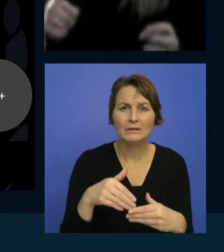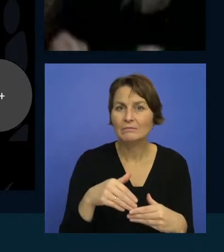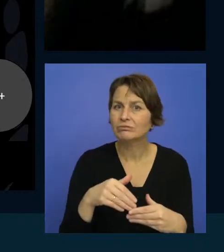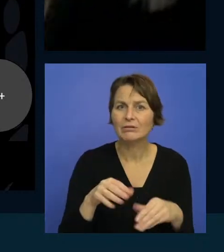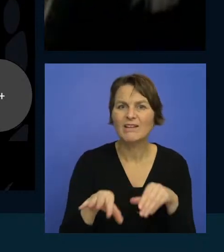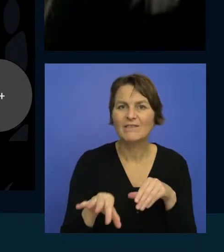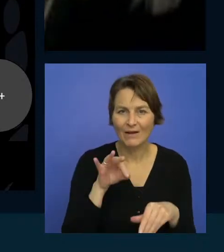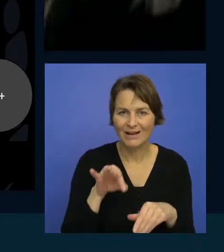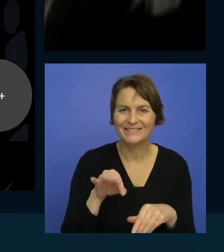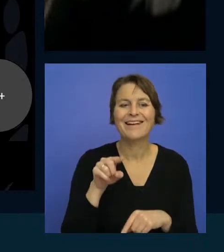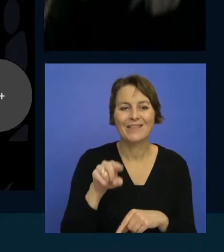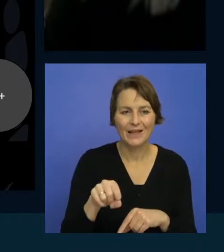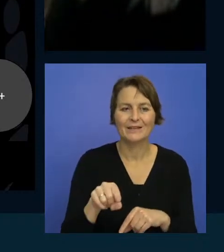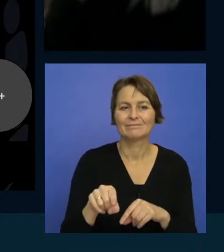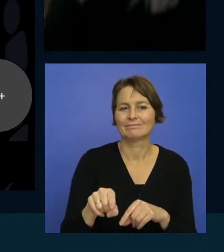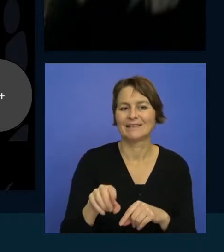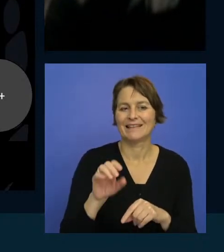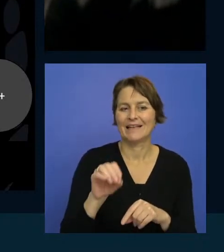Power BI.